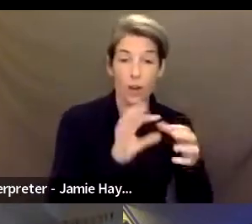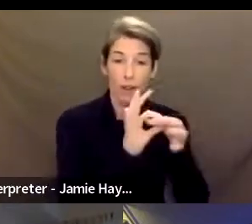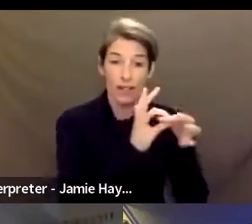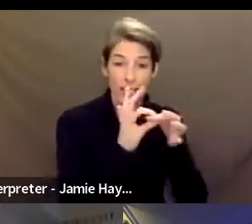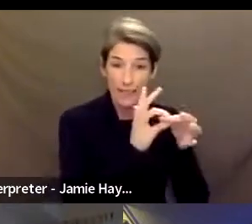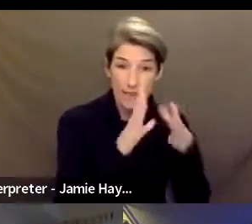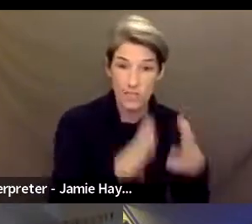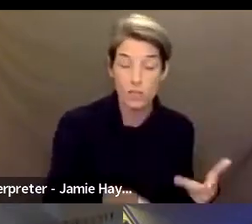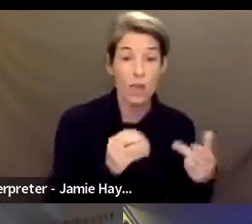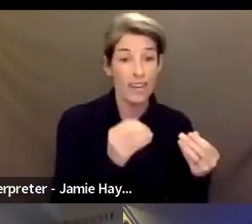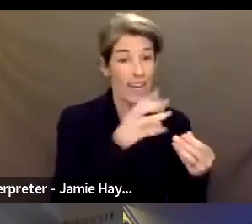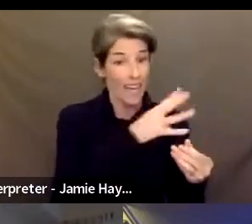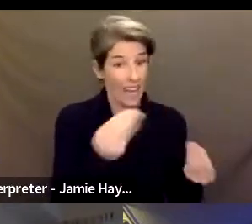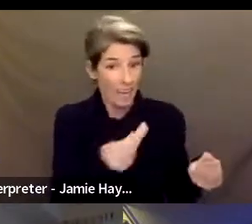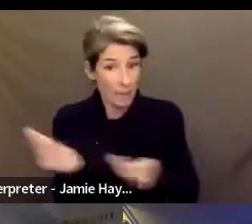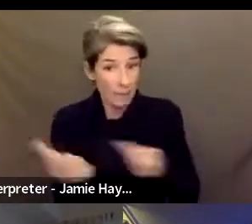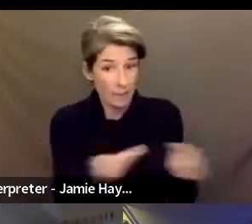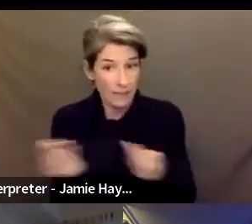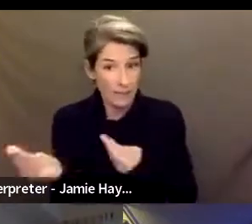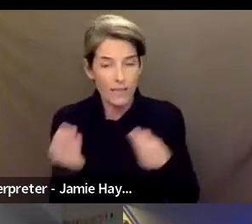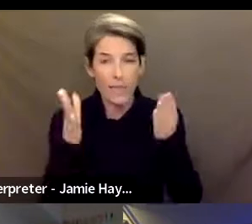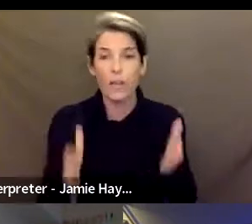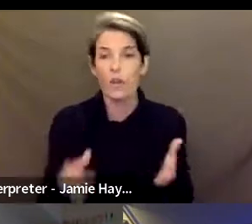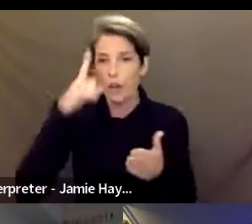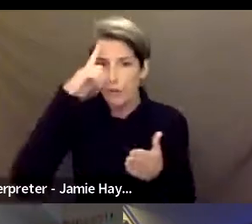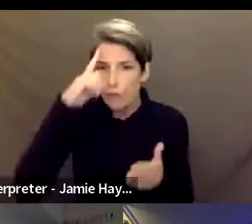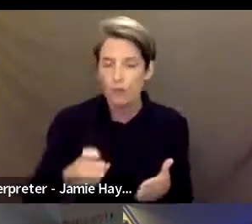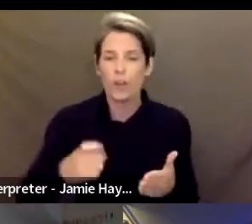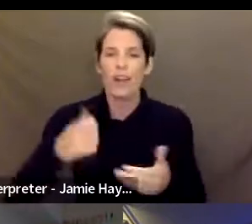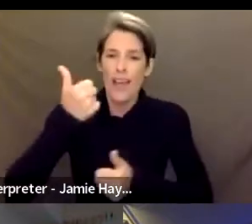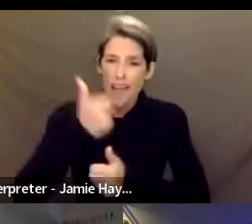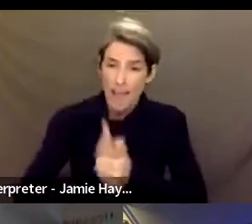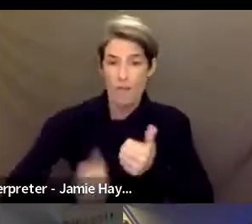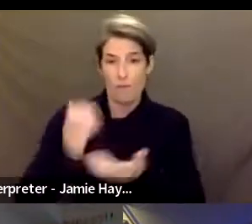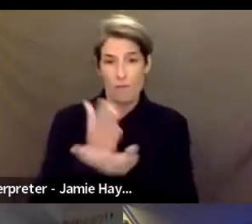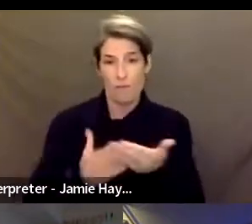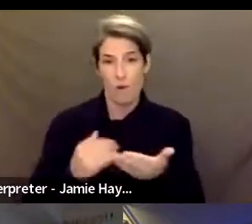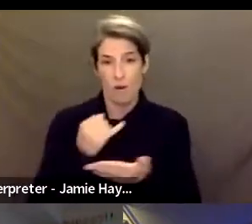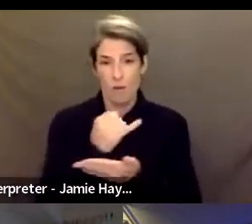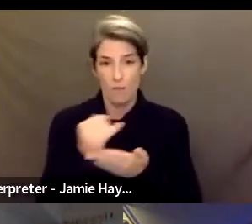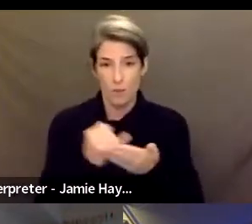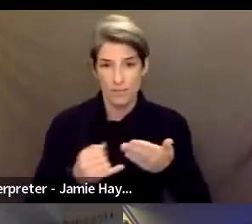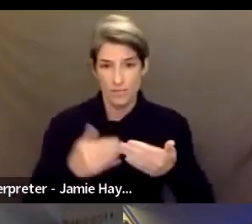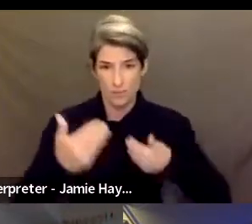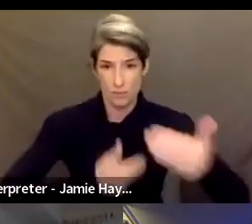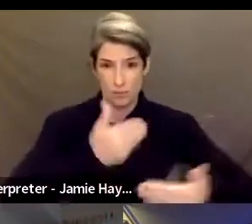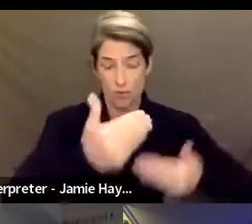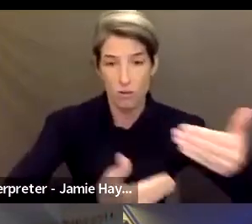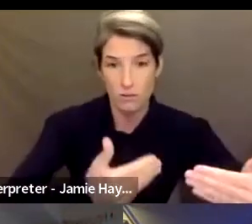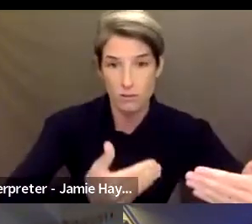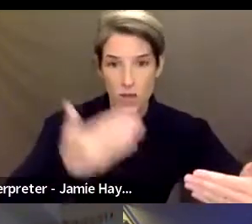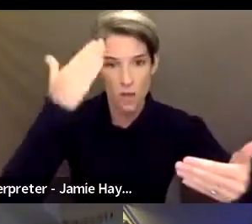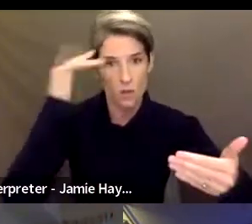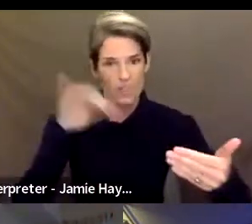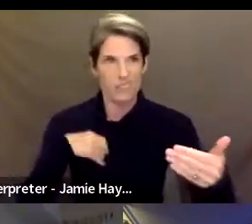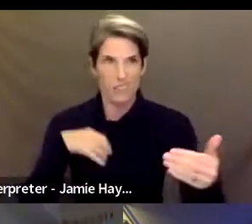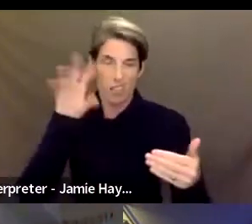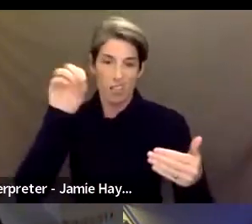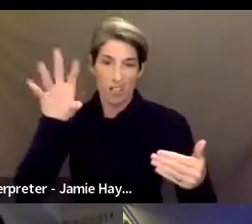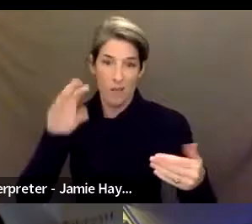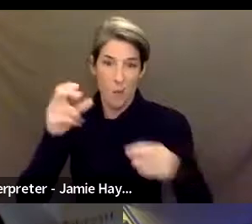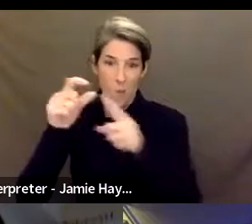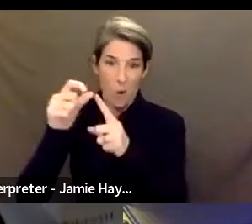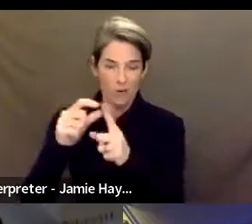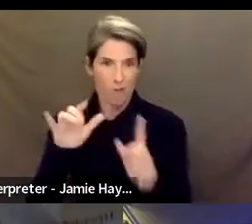ensure cultural equality throughout each stage of the artistic process. I know that's a lot of buzzwords,